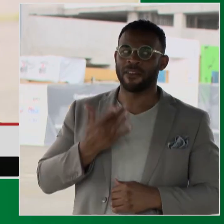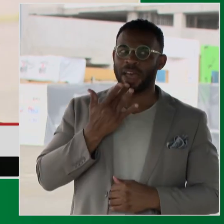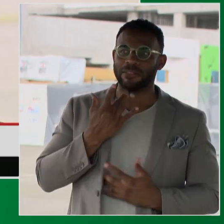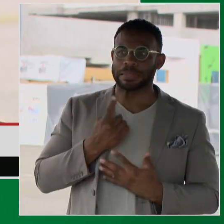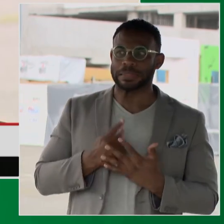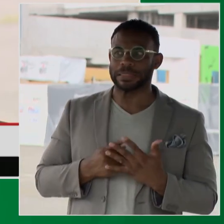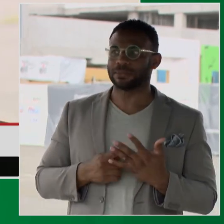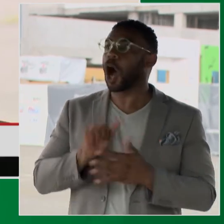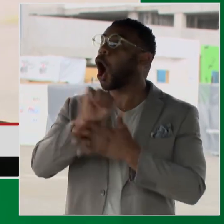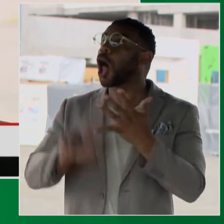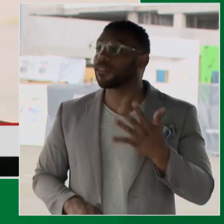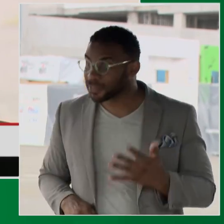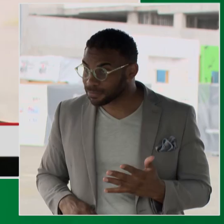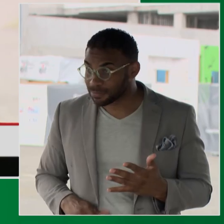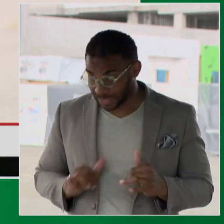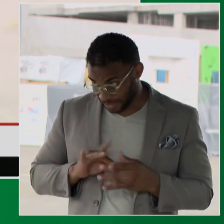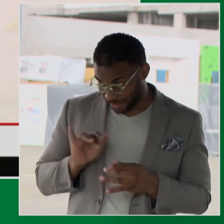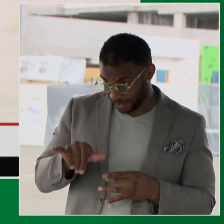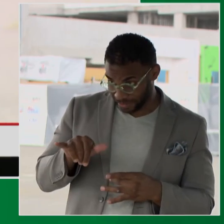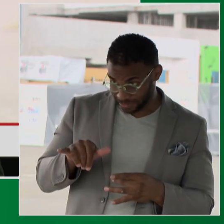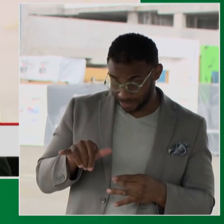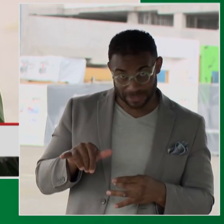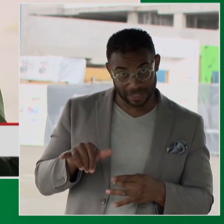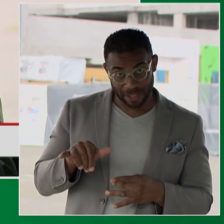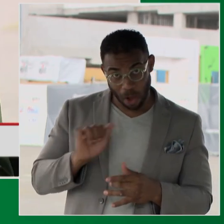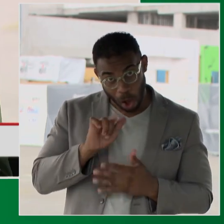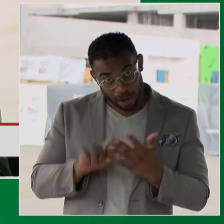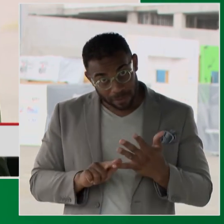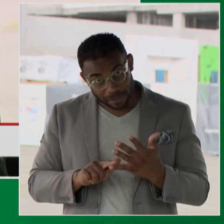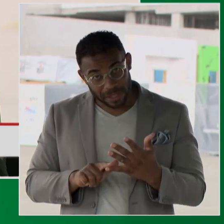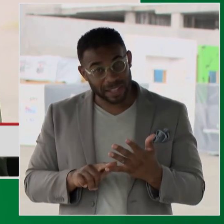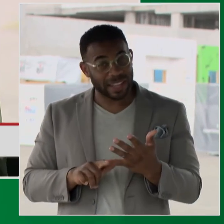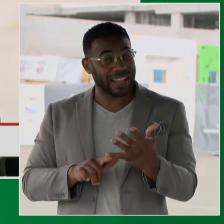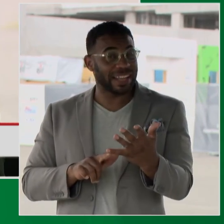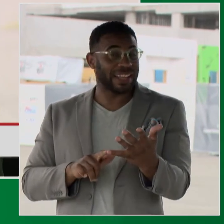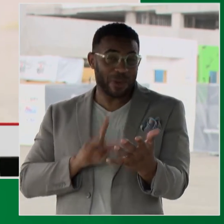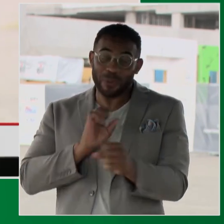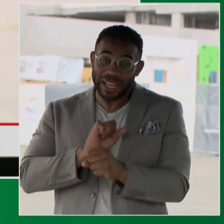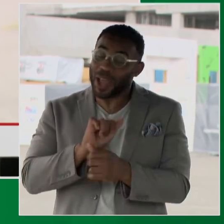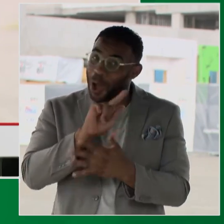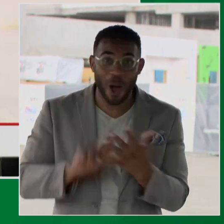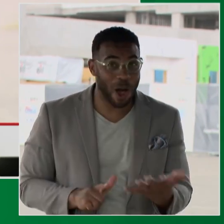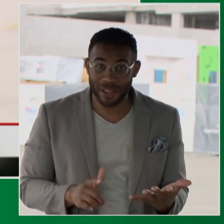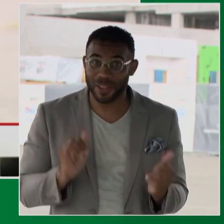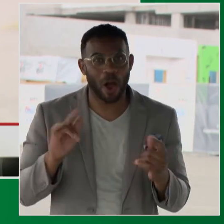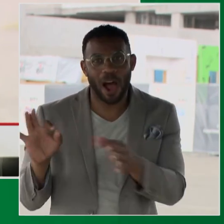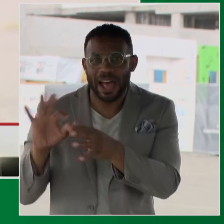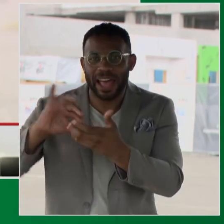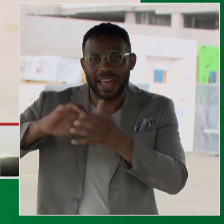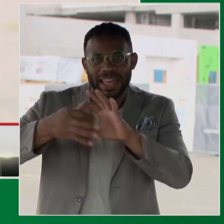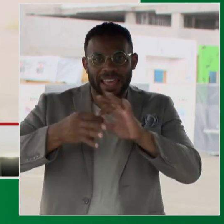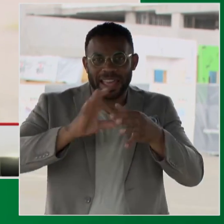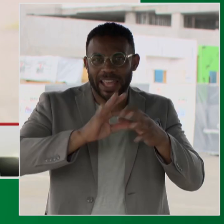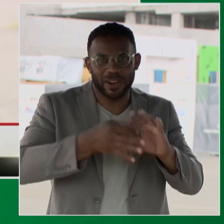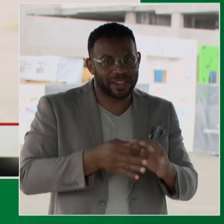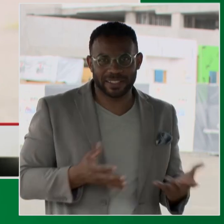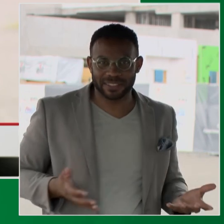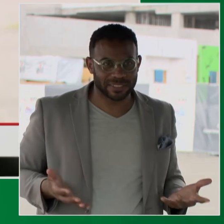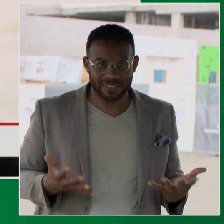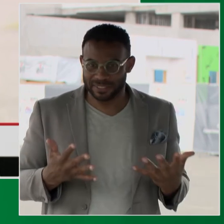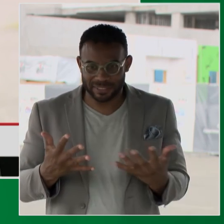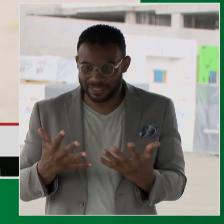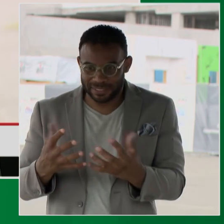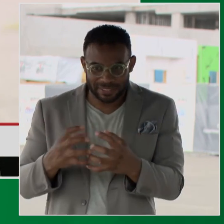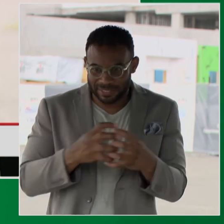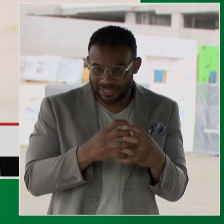know, all of them. Can I say that? Is that fair? I mean, literally all of them, they're all interconnected. And so picking